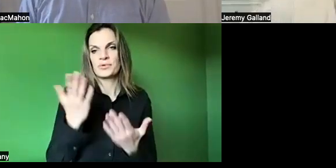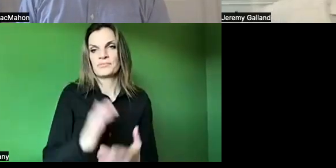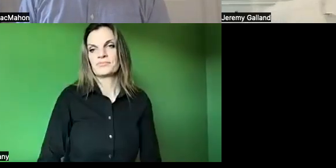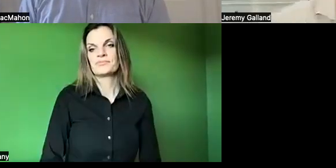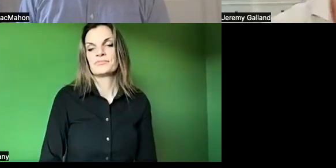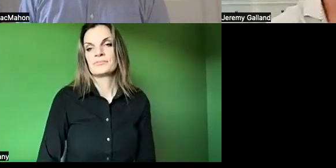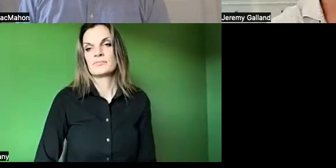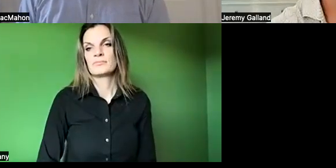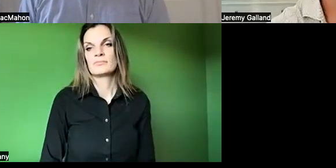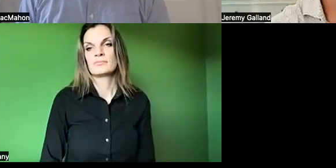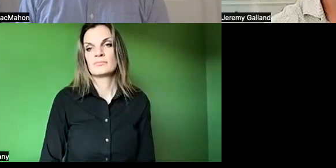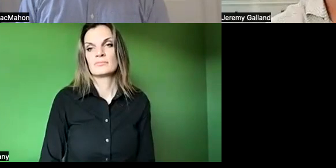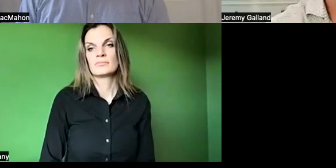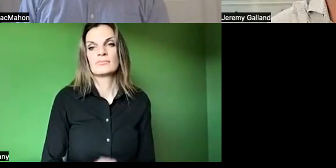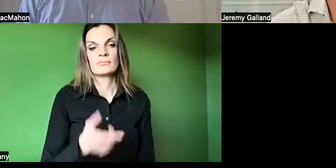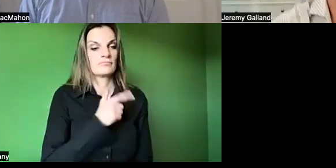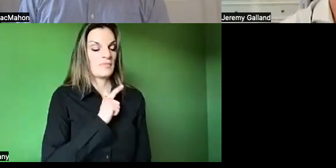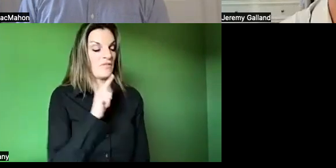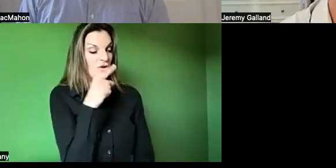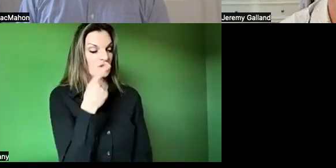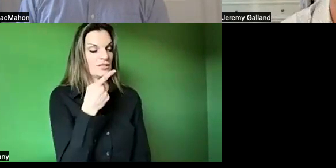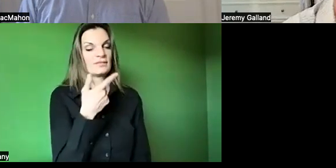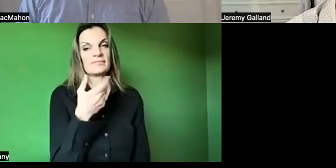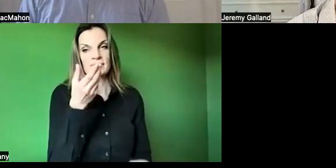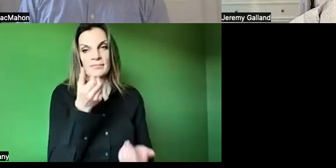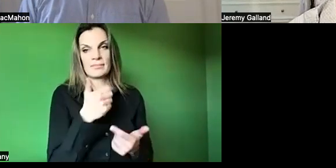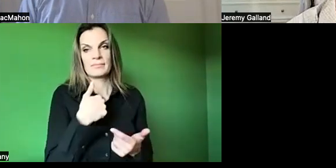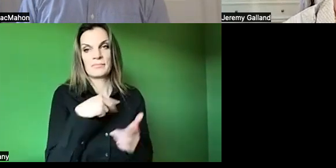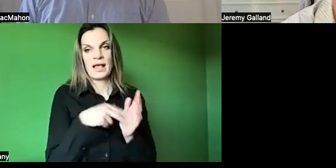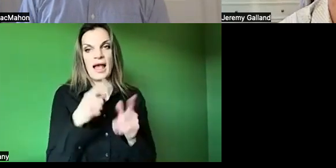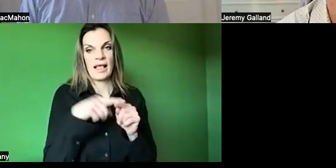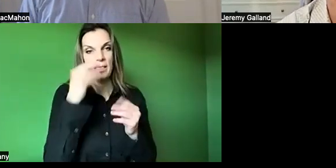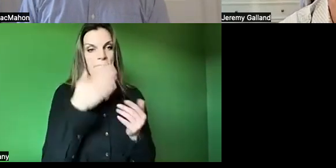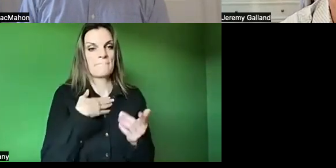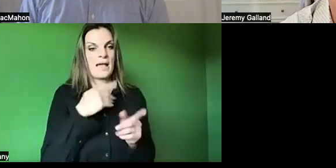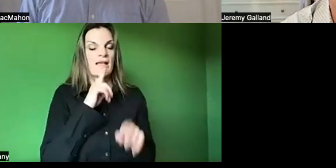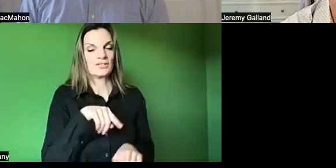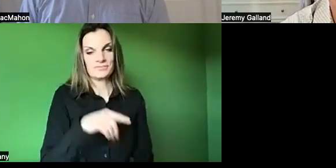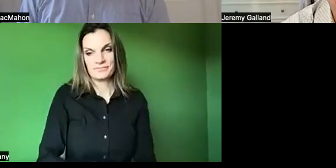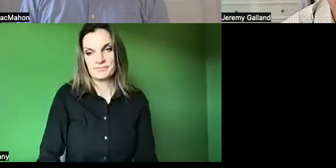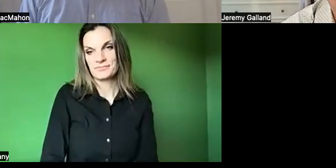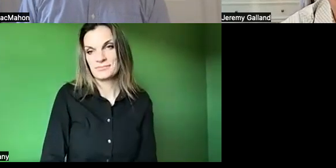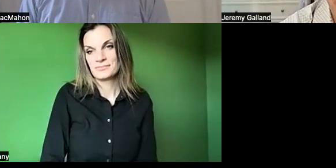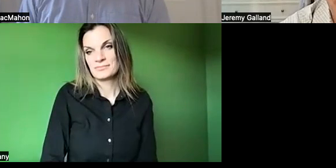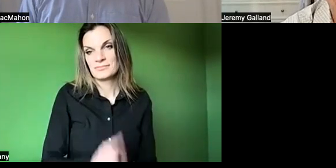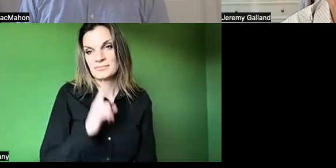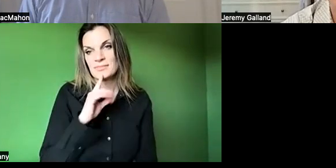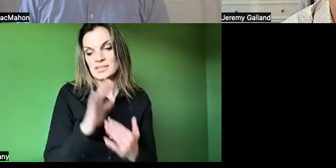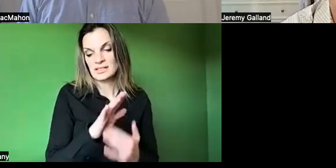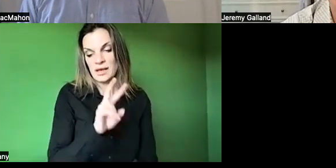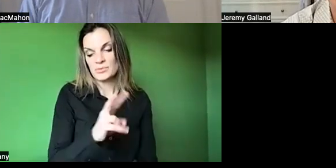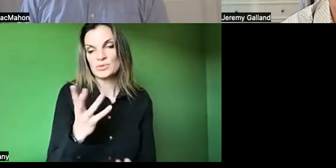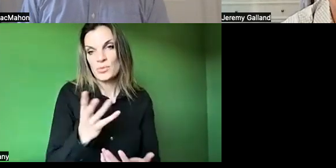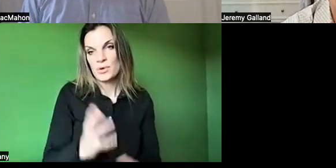Thank you. I like speaking first. You don't get a chance to think about your answer at all. But the top 2 pressing issues,